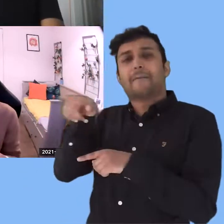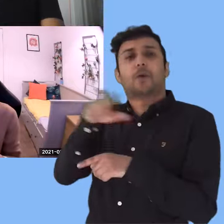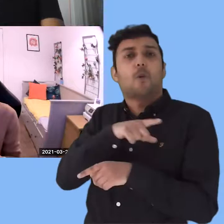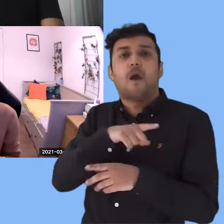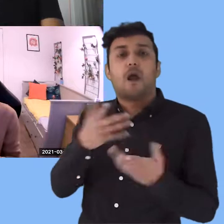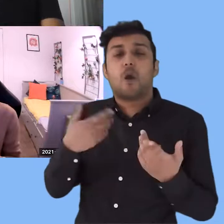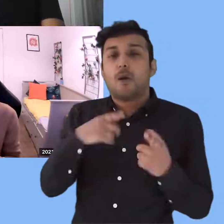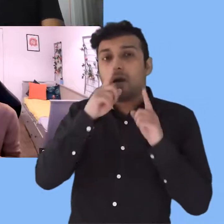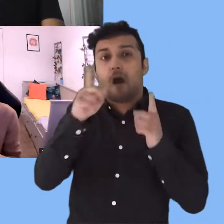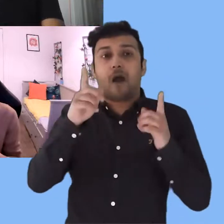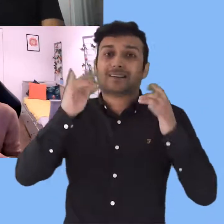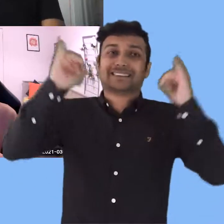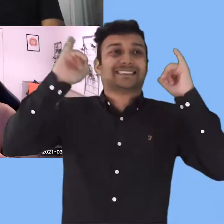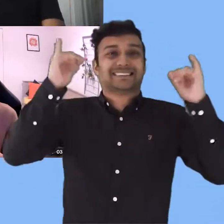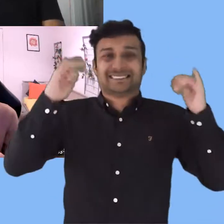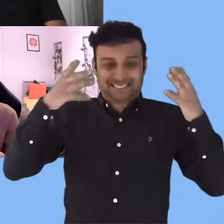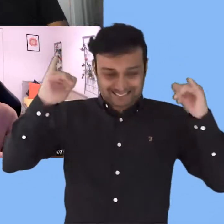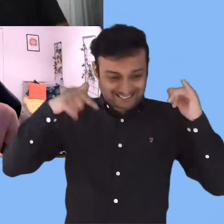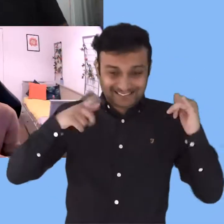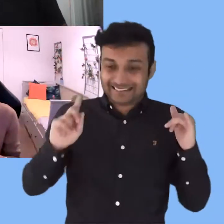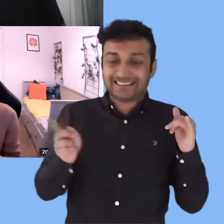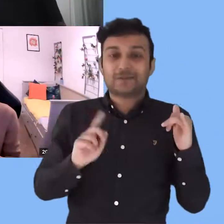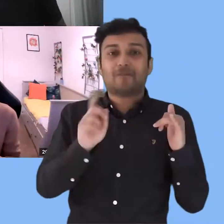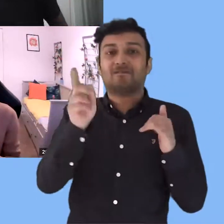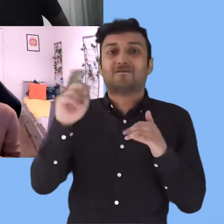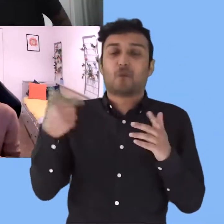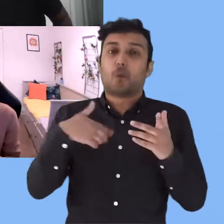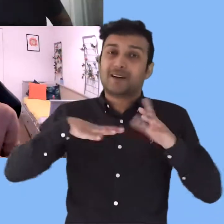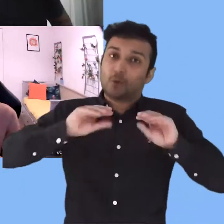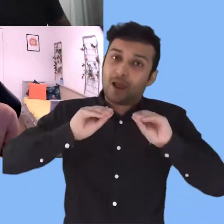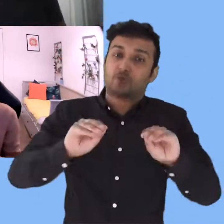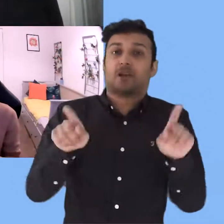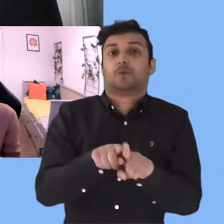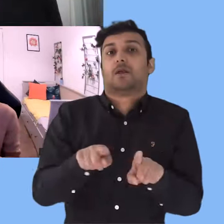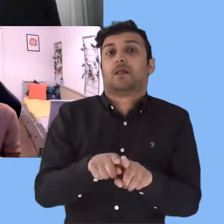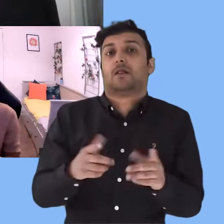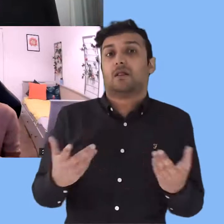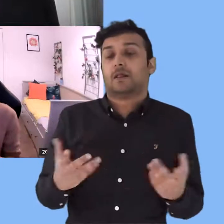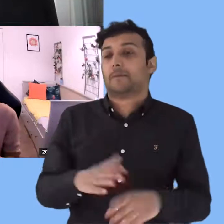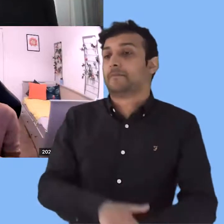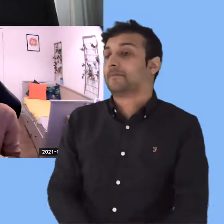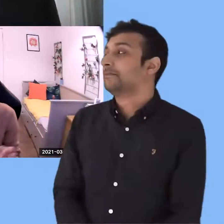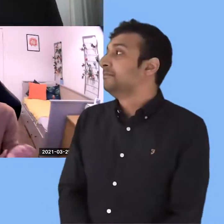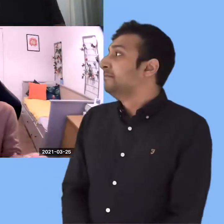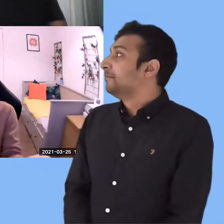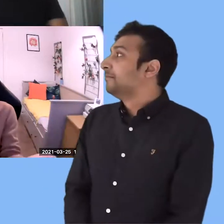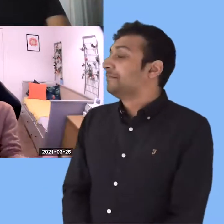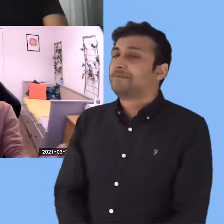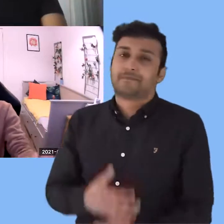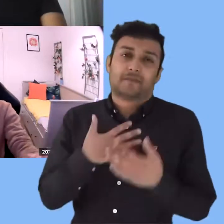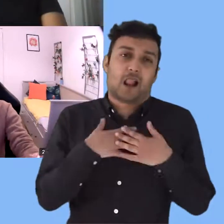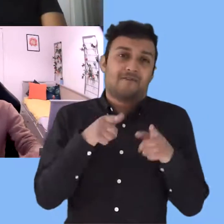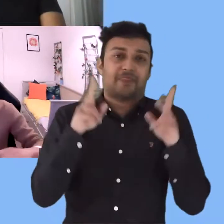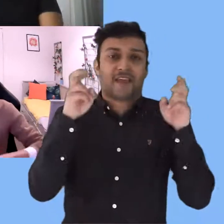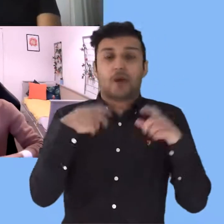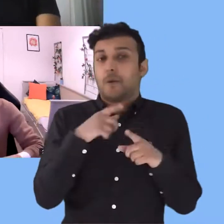distinction. I love that. We can't celebrate until we educate. I want to make sure that we are doing this in a timely fashion,